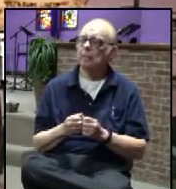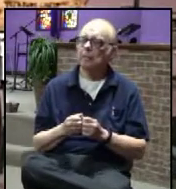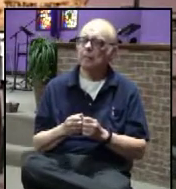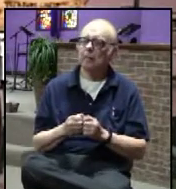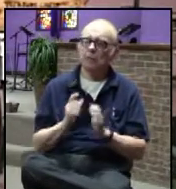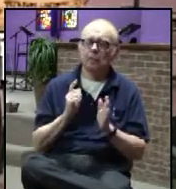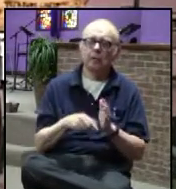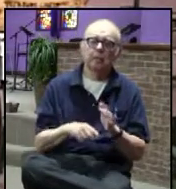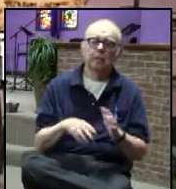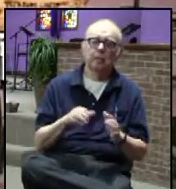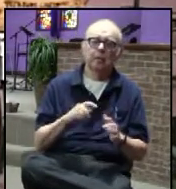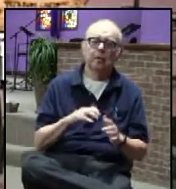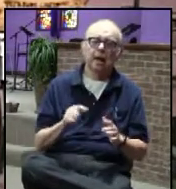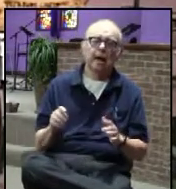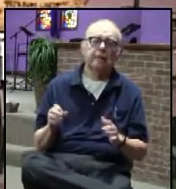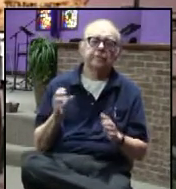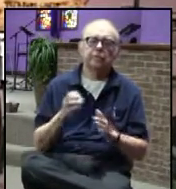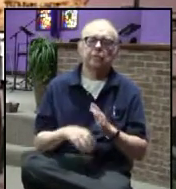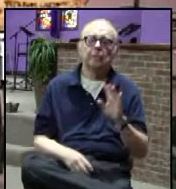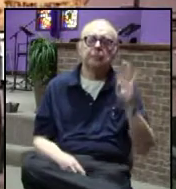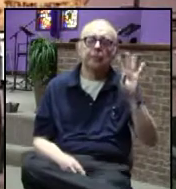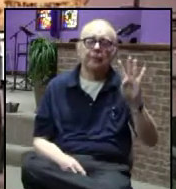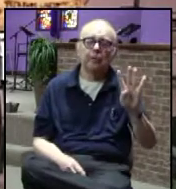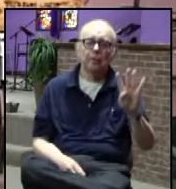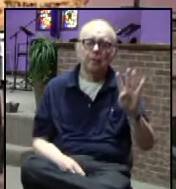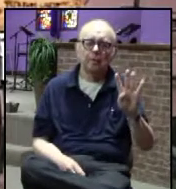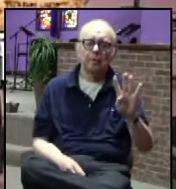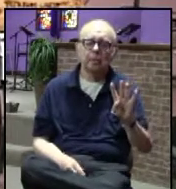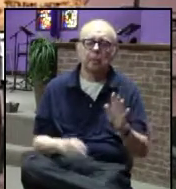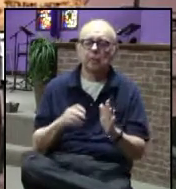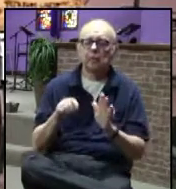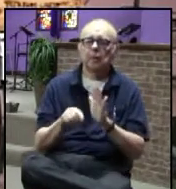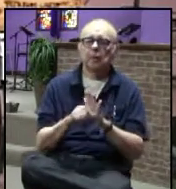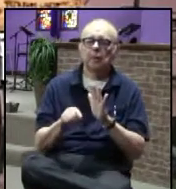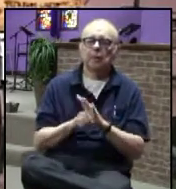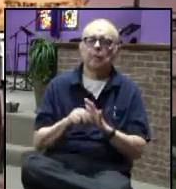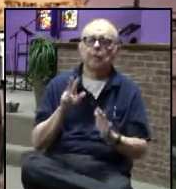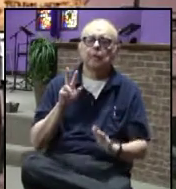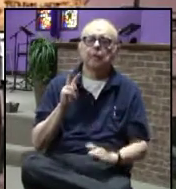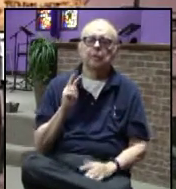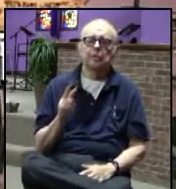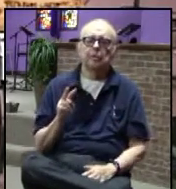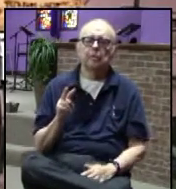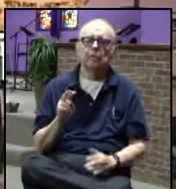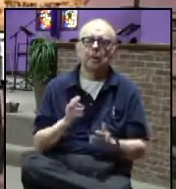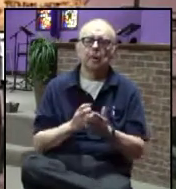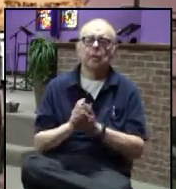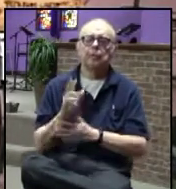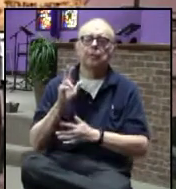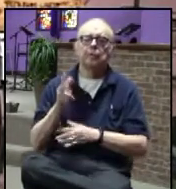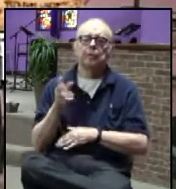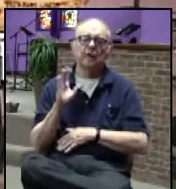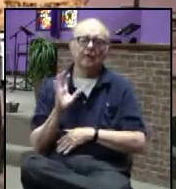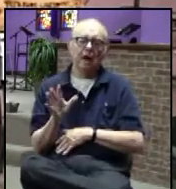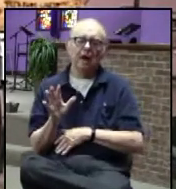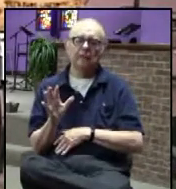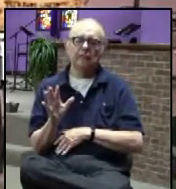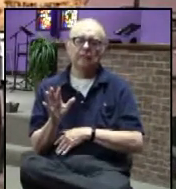go to Acts chapter 4, and we're going to read verses 32 through 35.